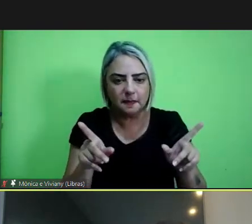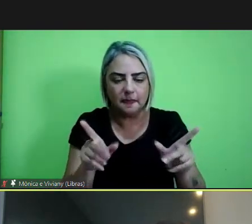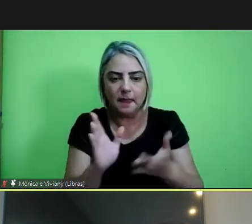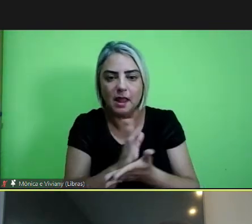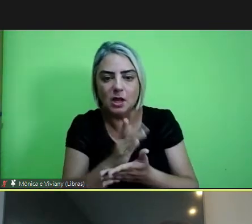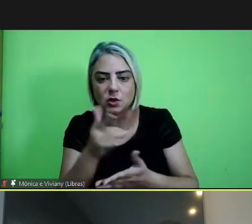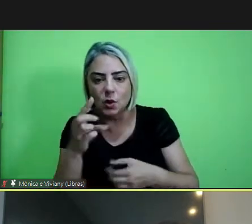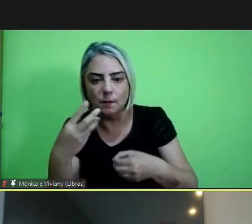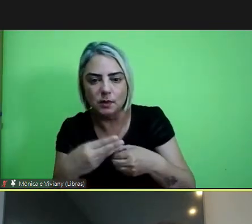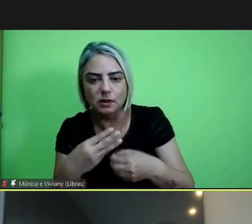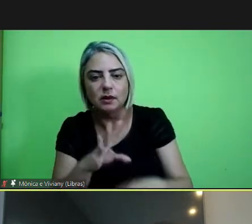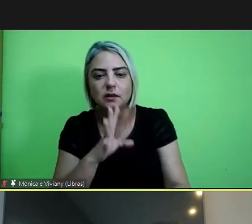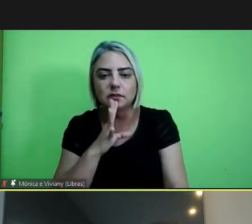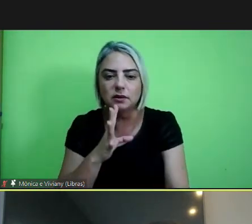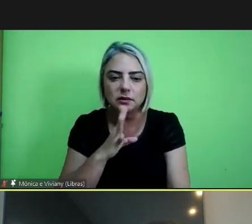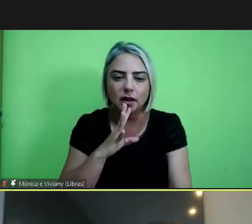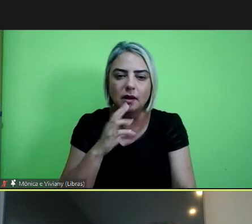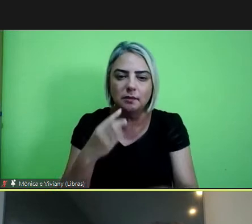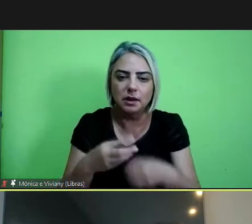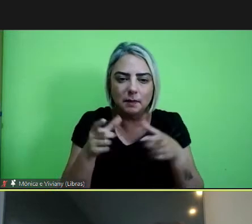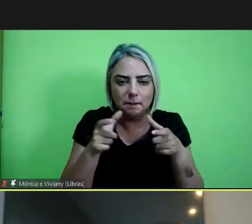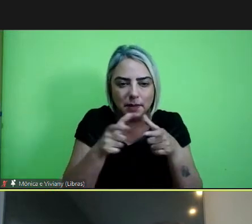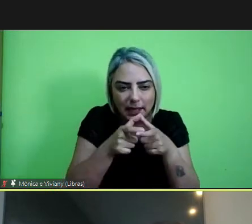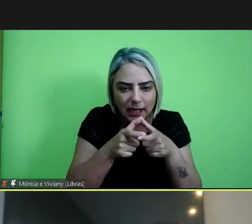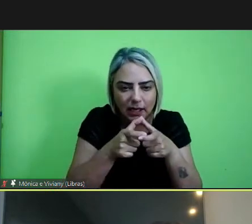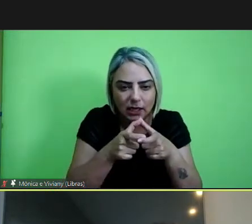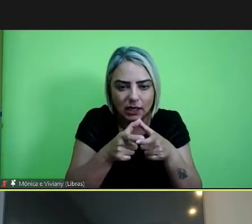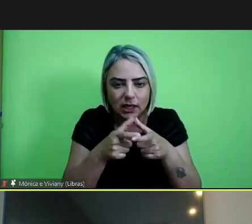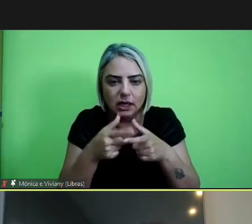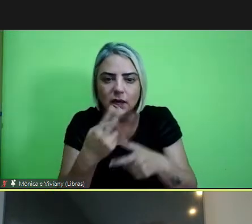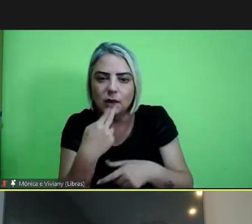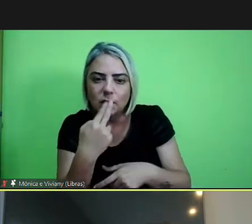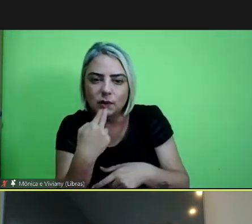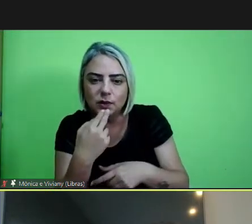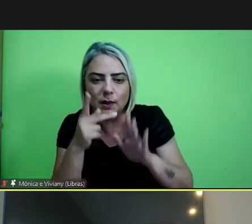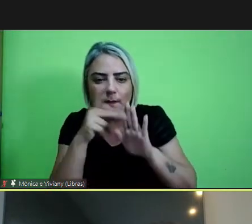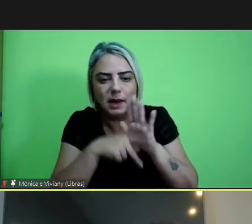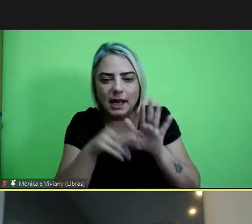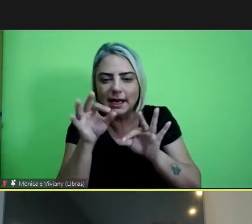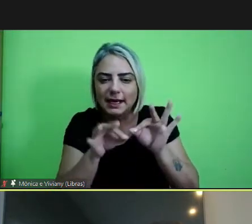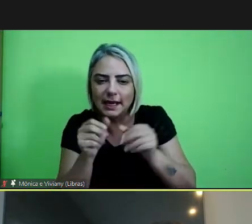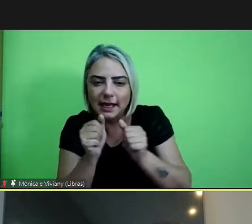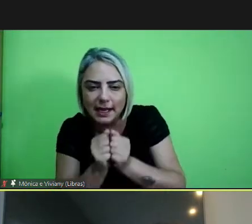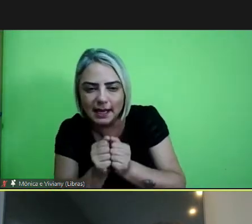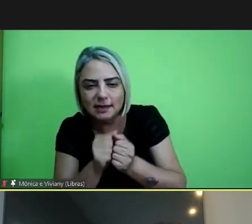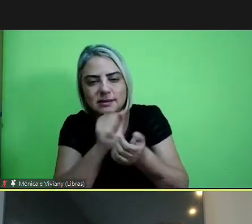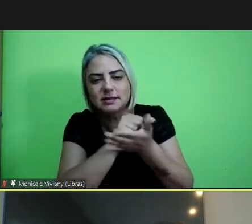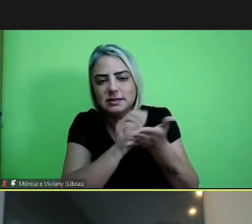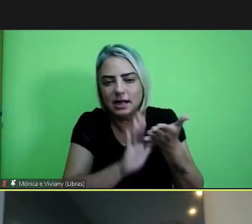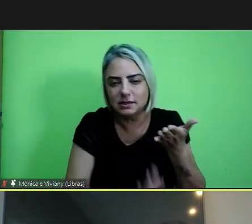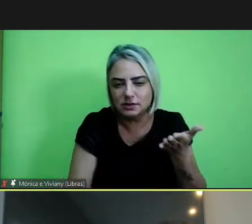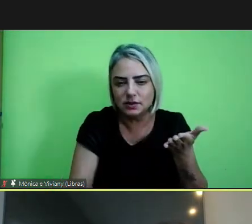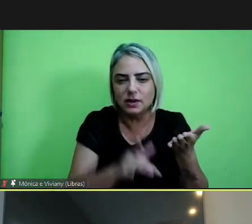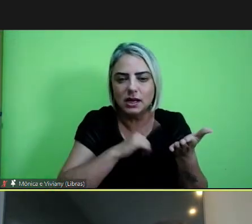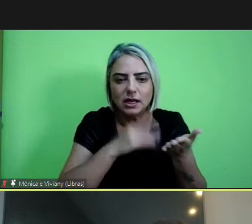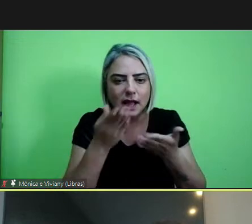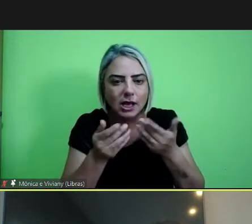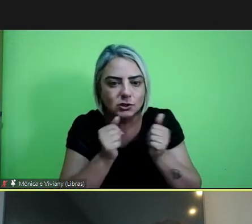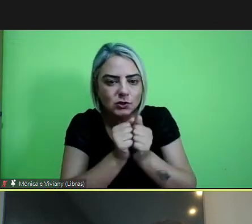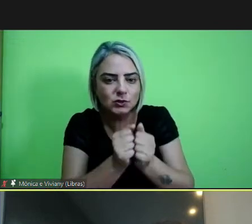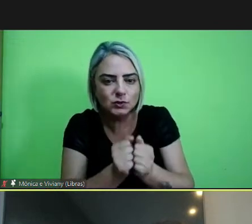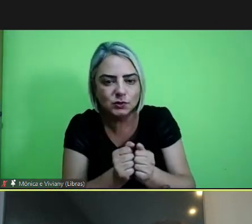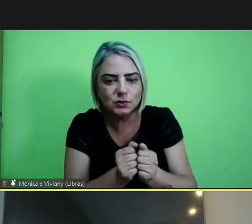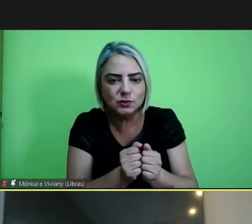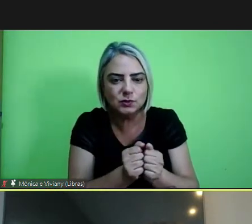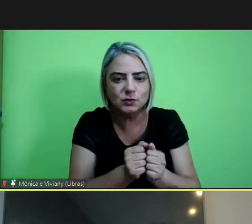is exactly planning, differently from other municipalities that are smaller, in which the nutritionist is the